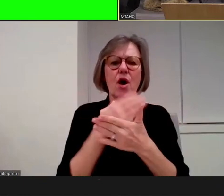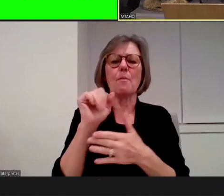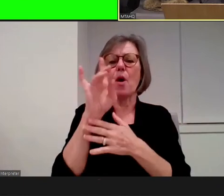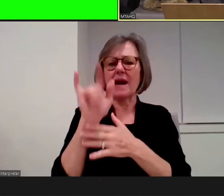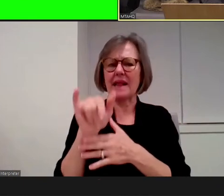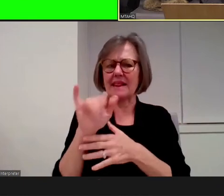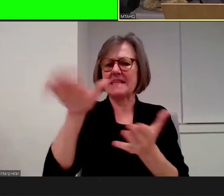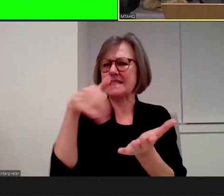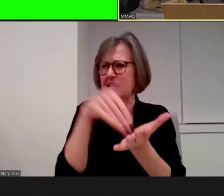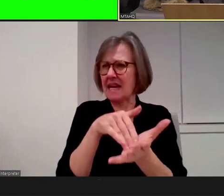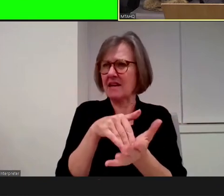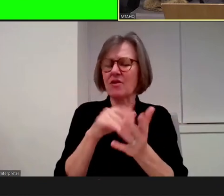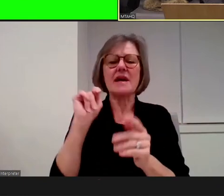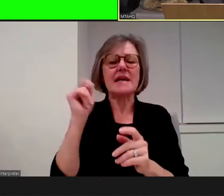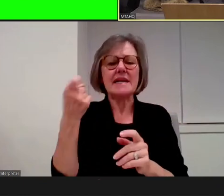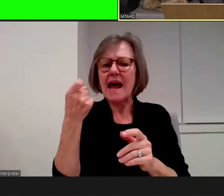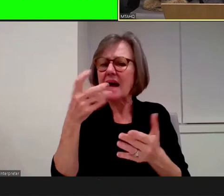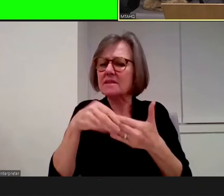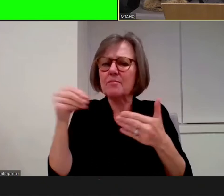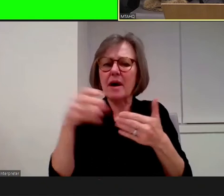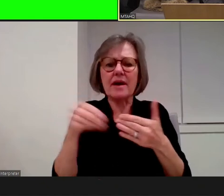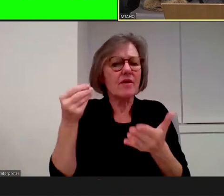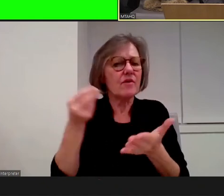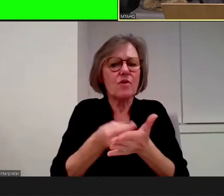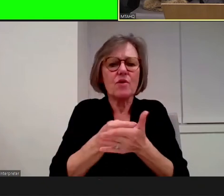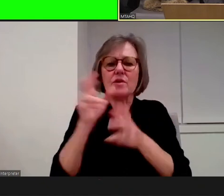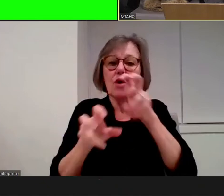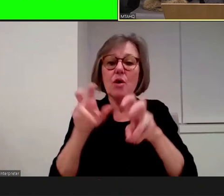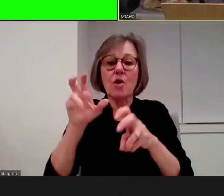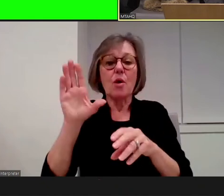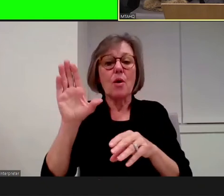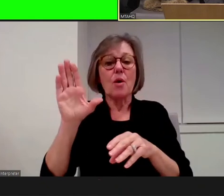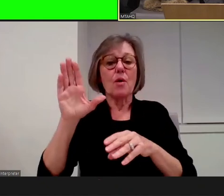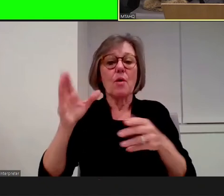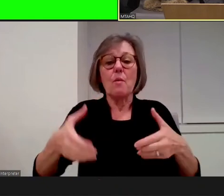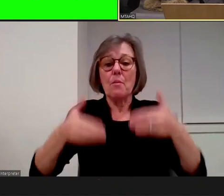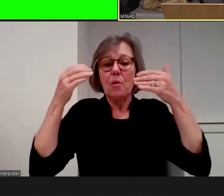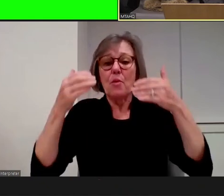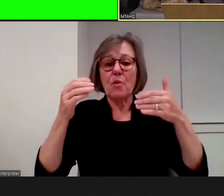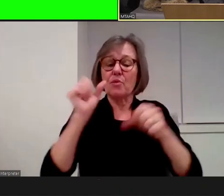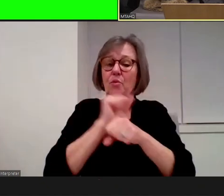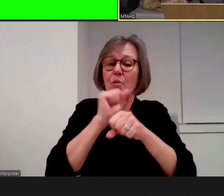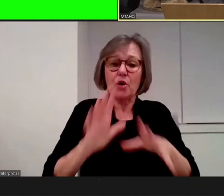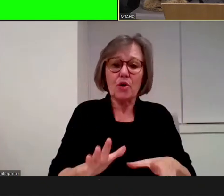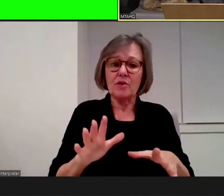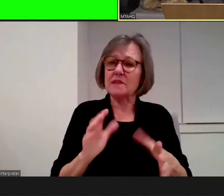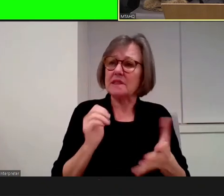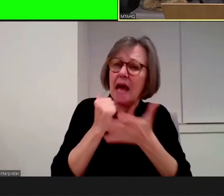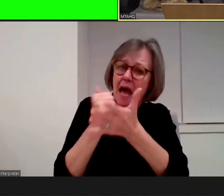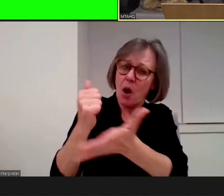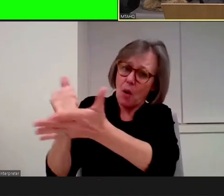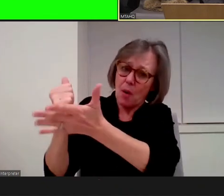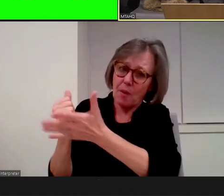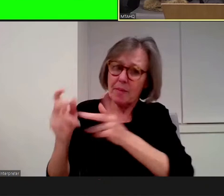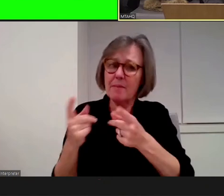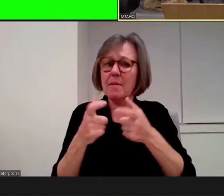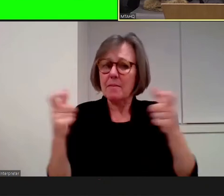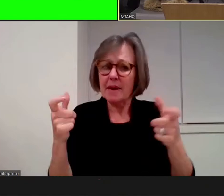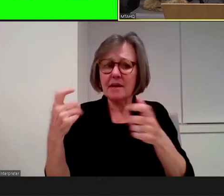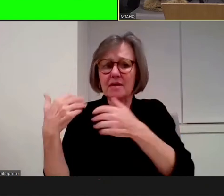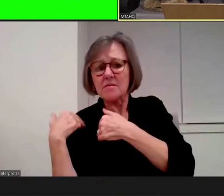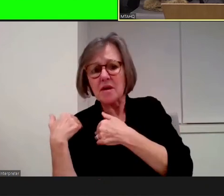So where are the tax dollars going to go? Putting booth agents who play a vital role in the community helping people or